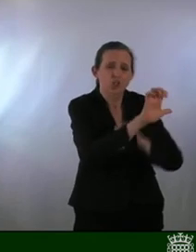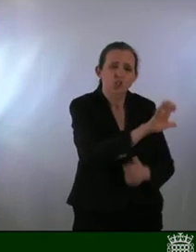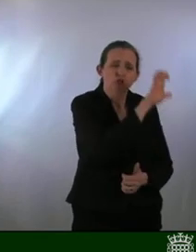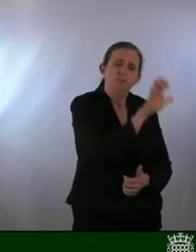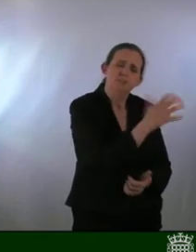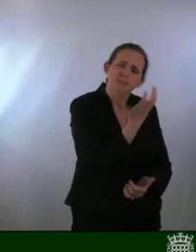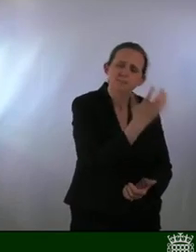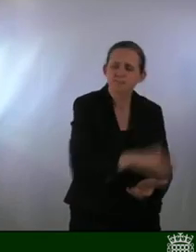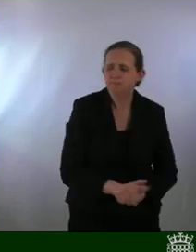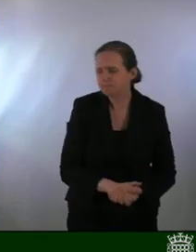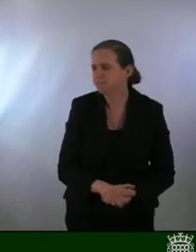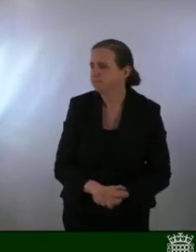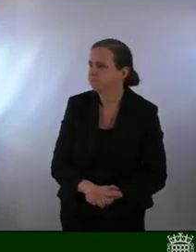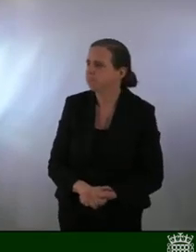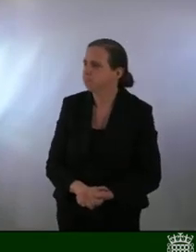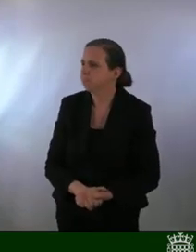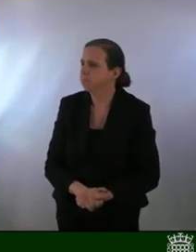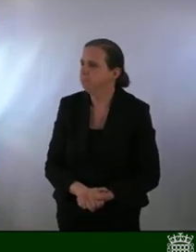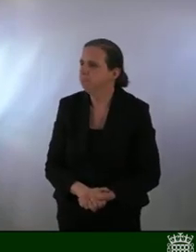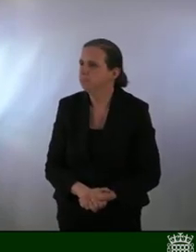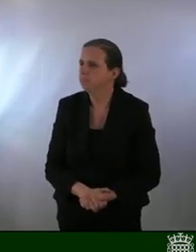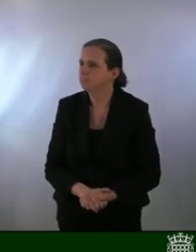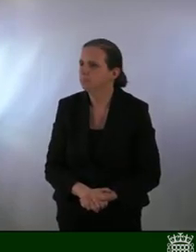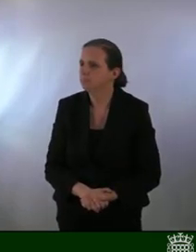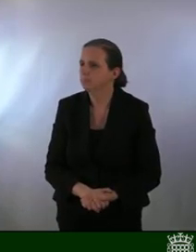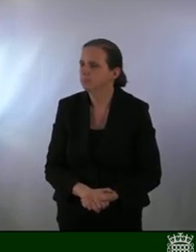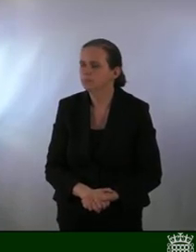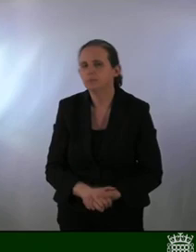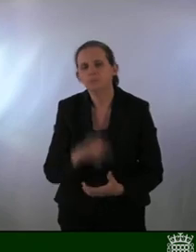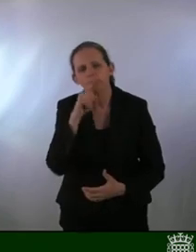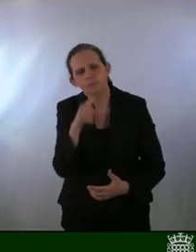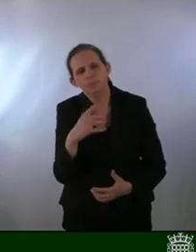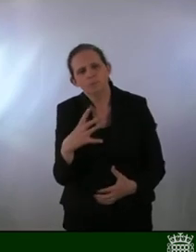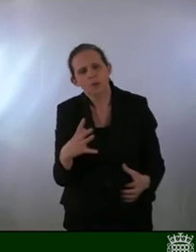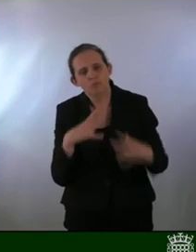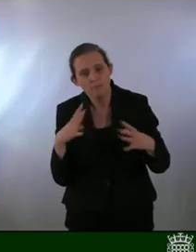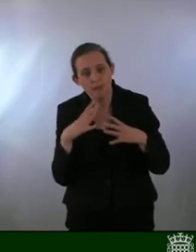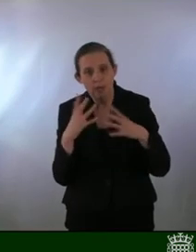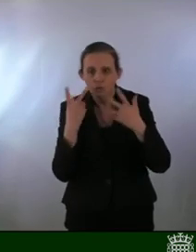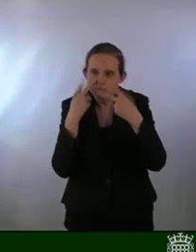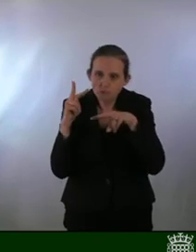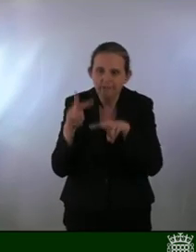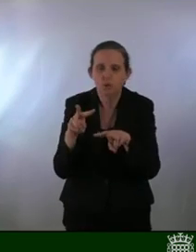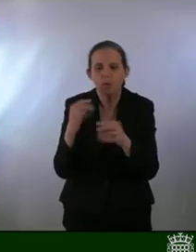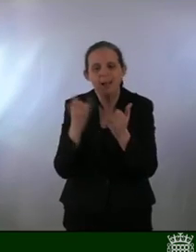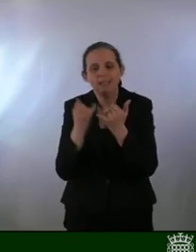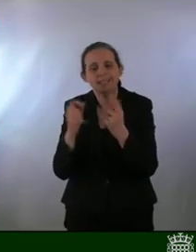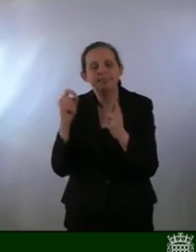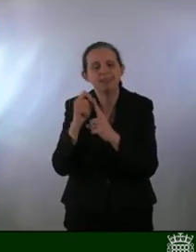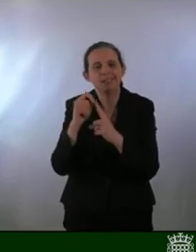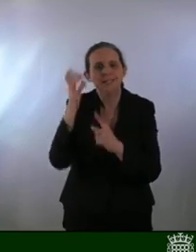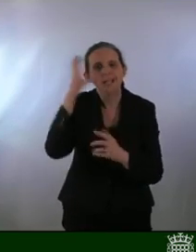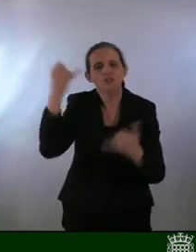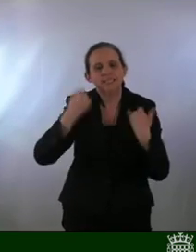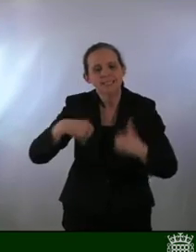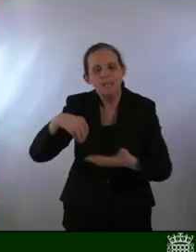Mr. Speaker. The Secretary of State has indicated a willingness to revisit the statutory sick pay issue if, as many of us think, the current arrangements